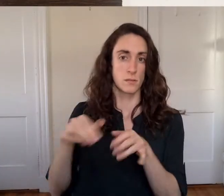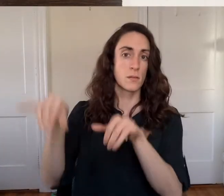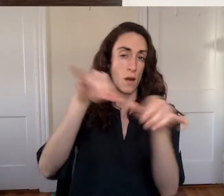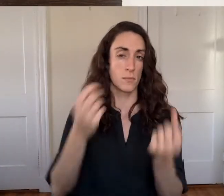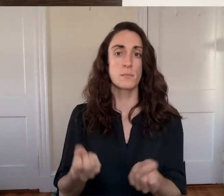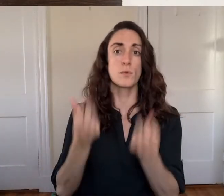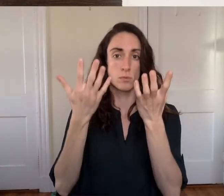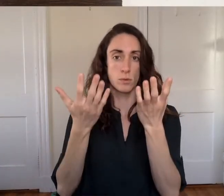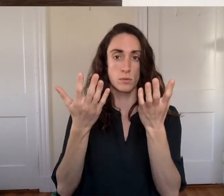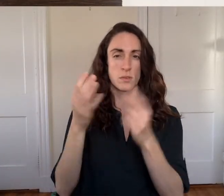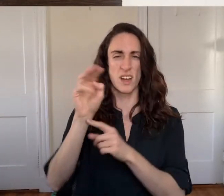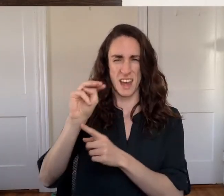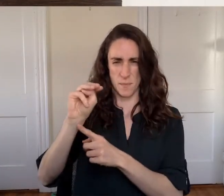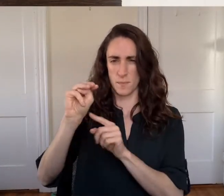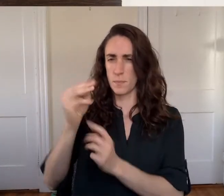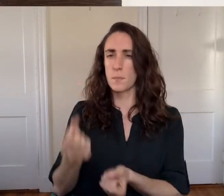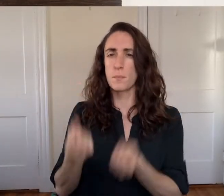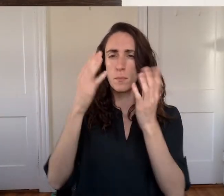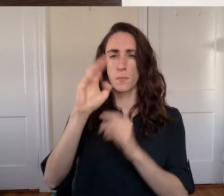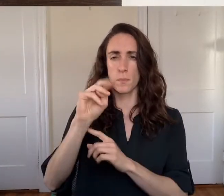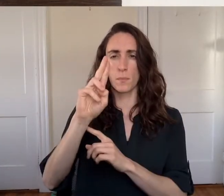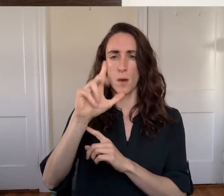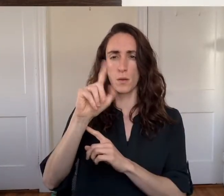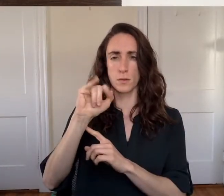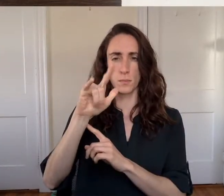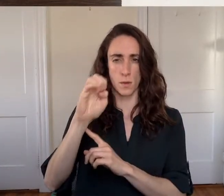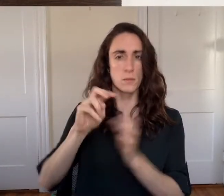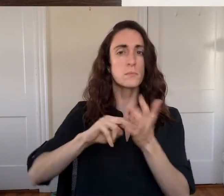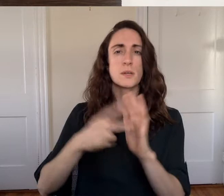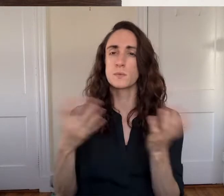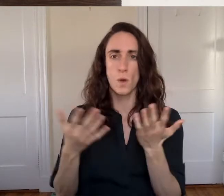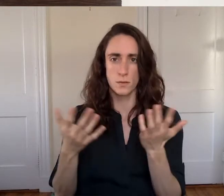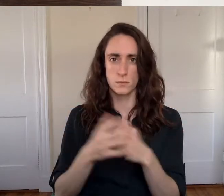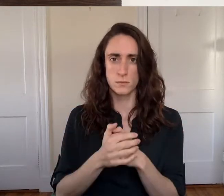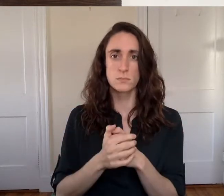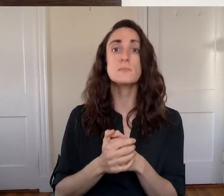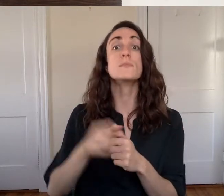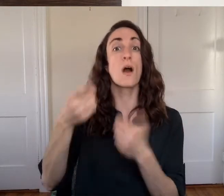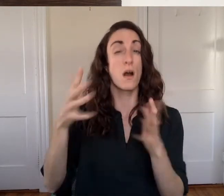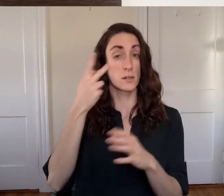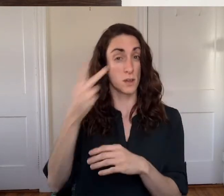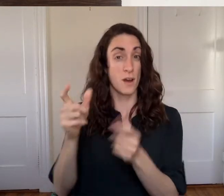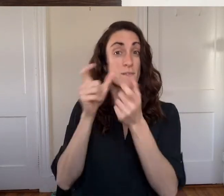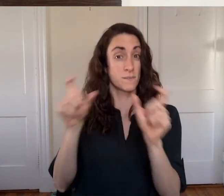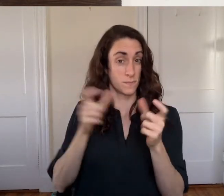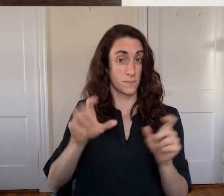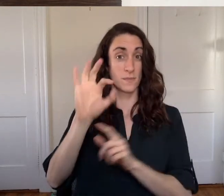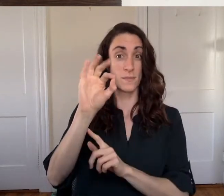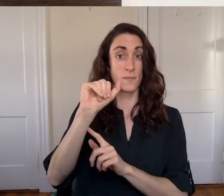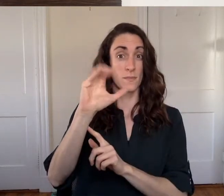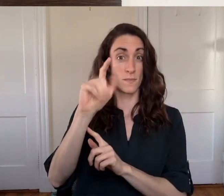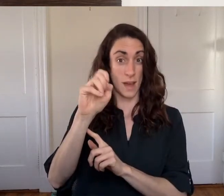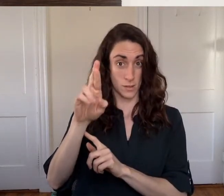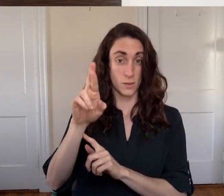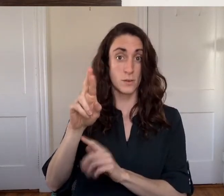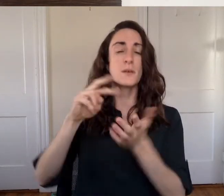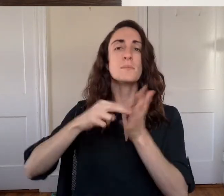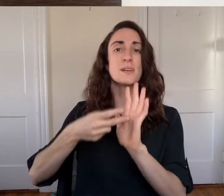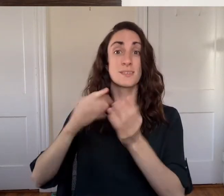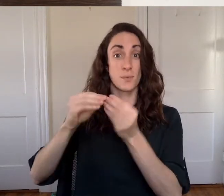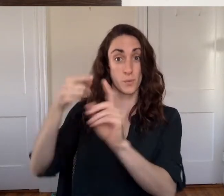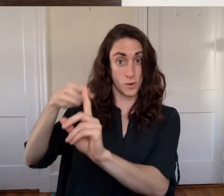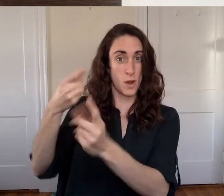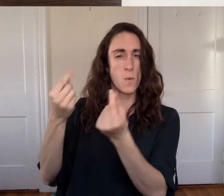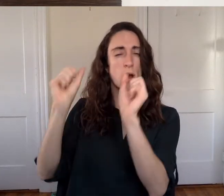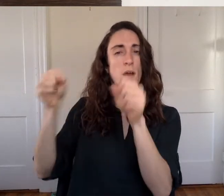First, let's talk about what that word multiples means. You may already be familiar with factors. Factors are the numbers which can divide